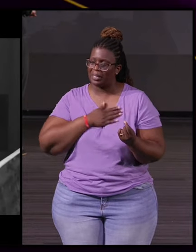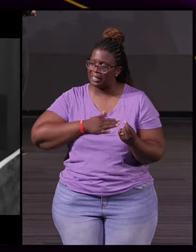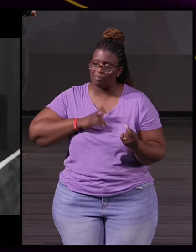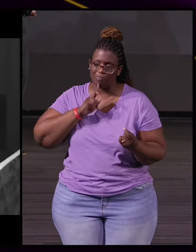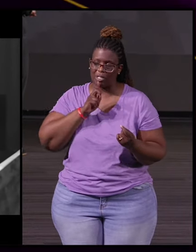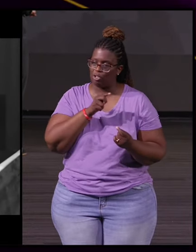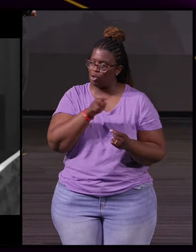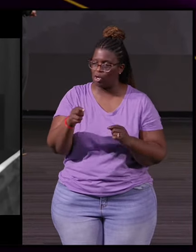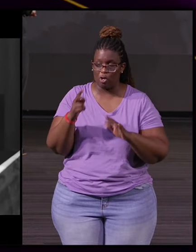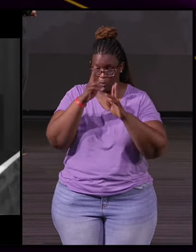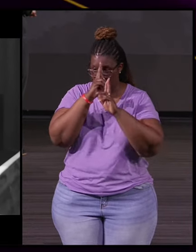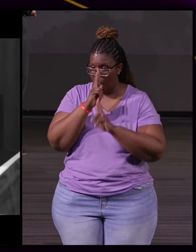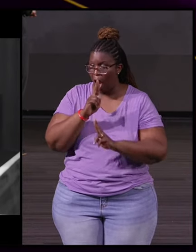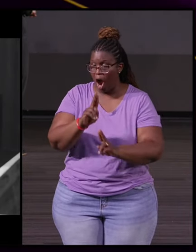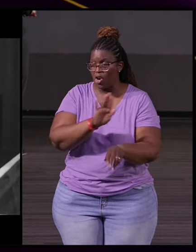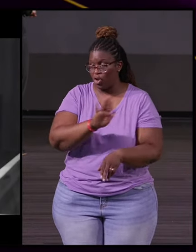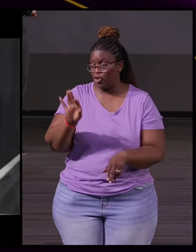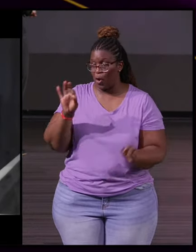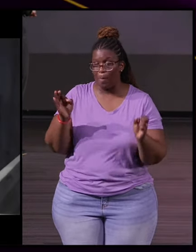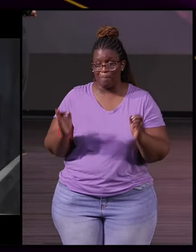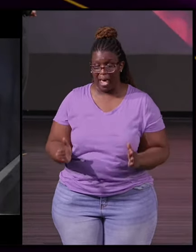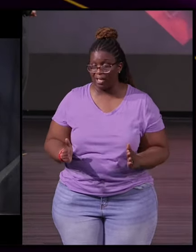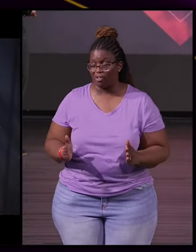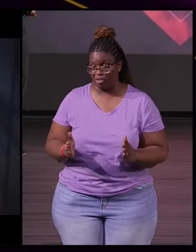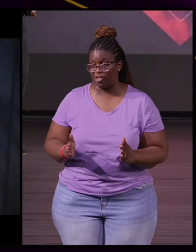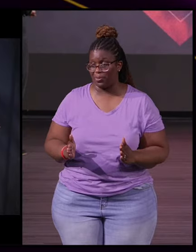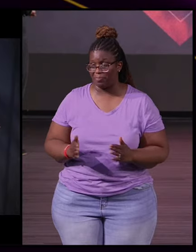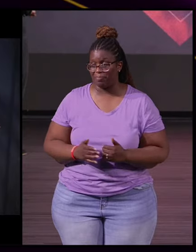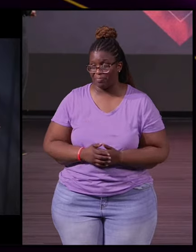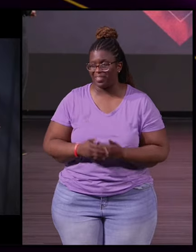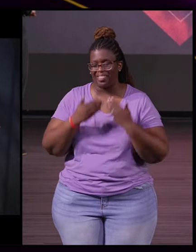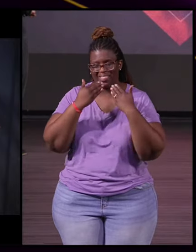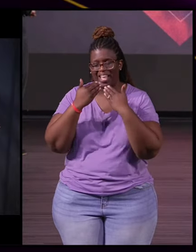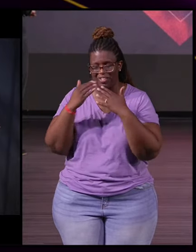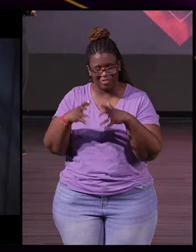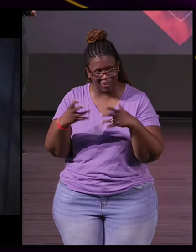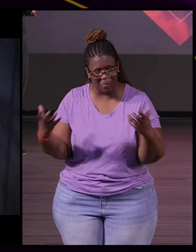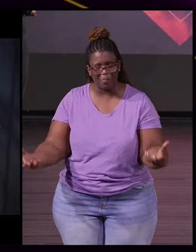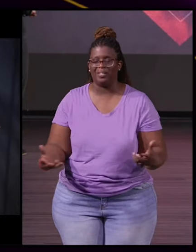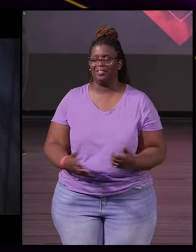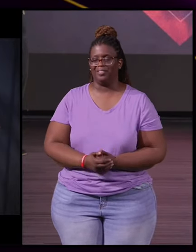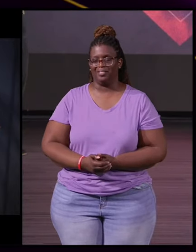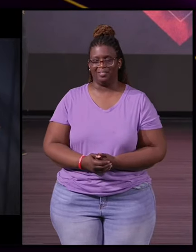you show honor for National Pastors Appreciation Month. Thank you so much.